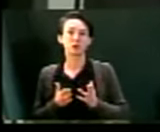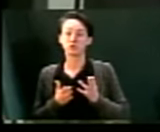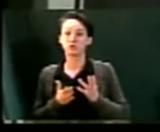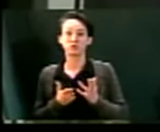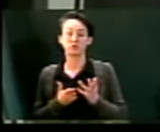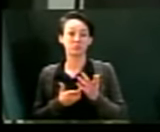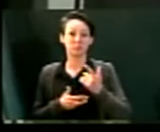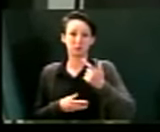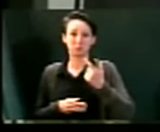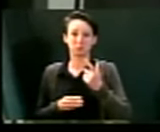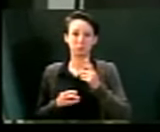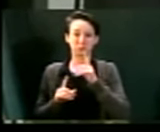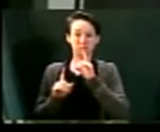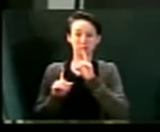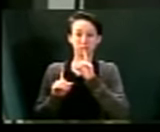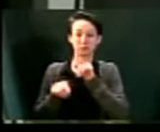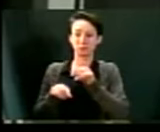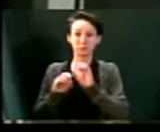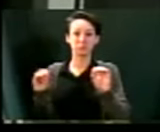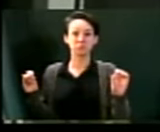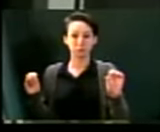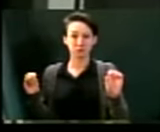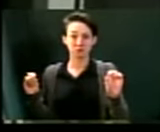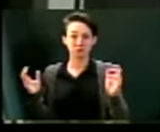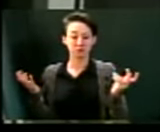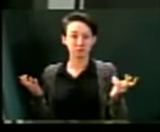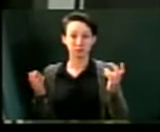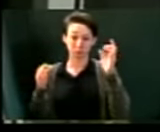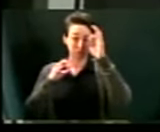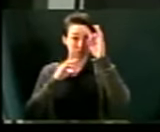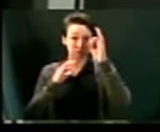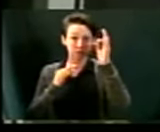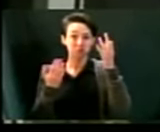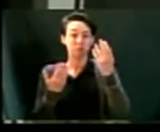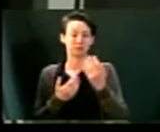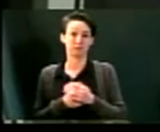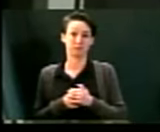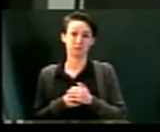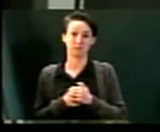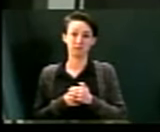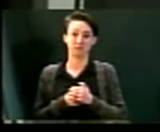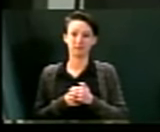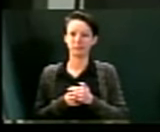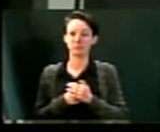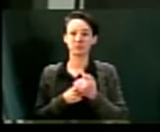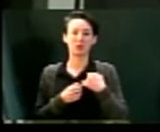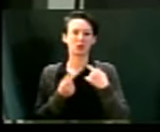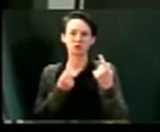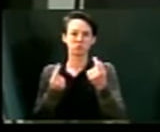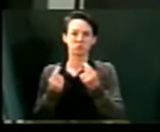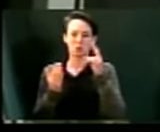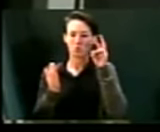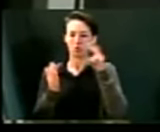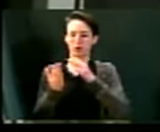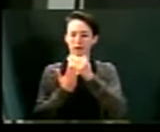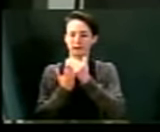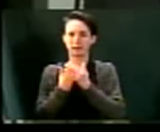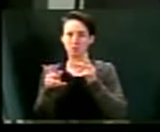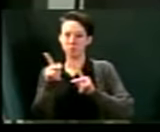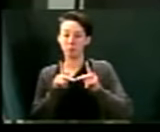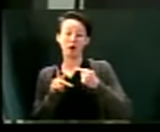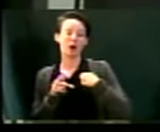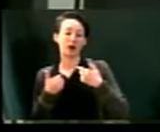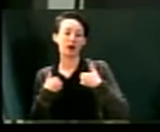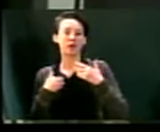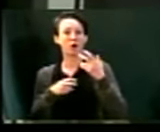get that answer. So I have no way to know that. All I can do is look at a list of people, which I had a hard time